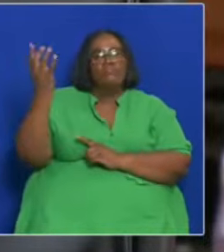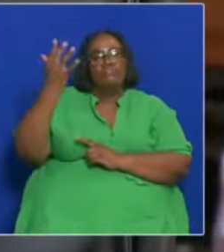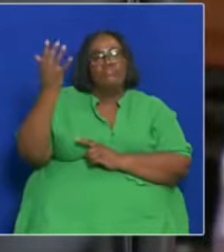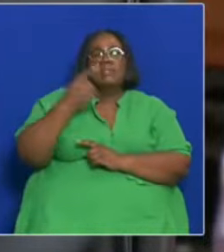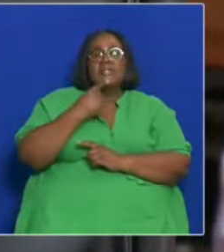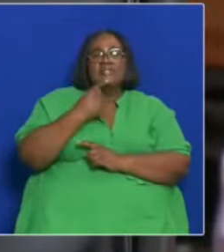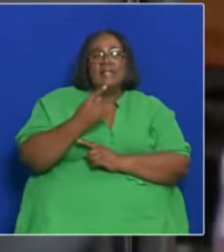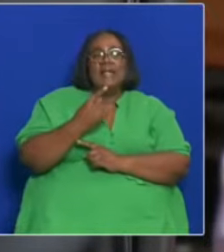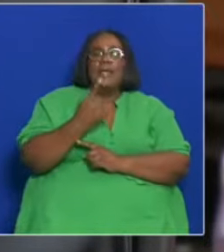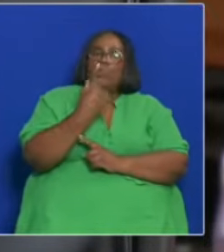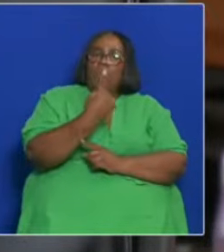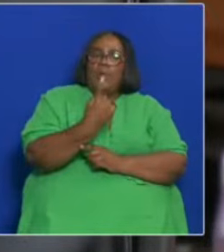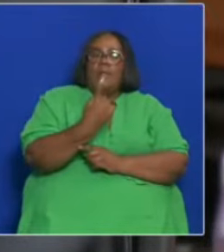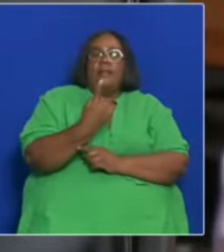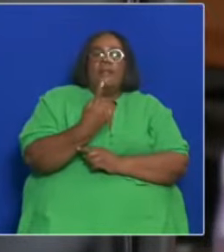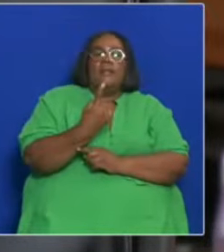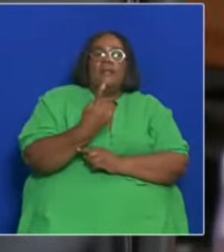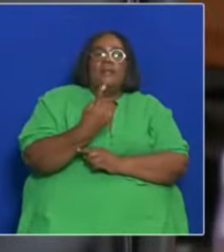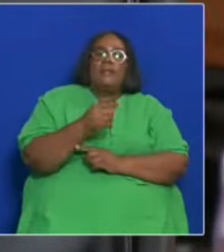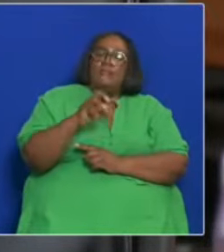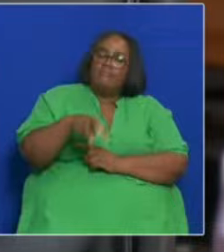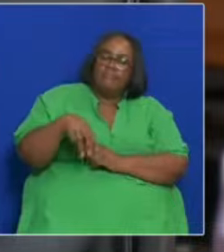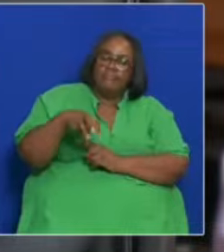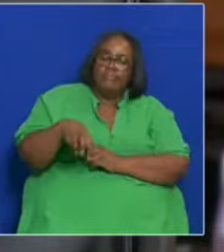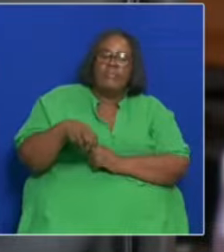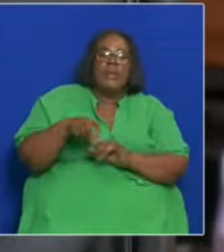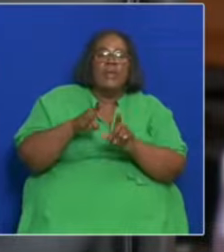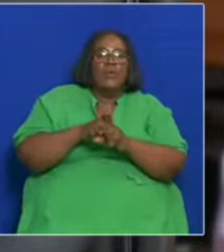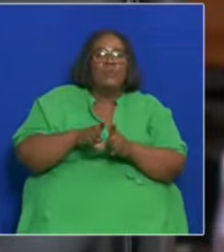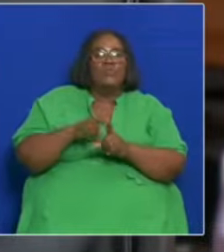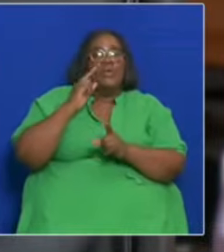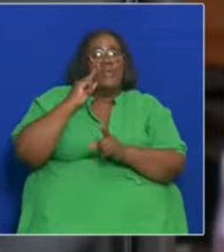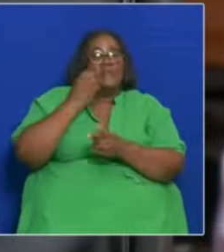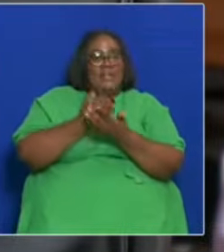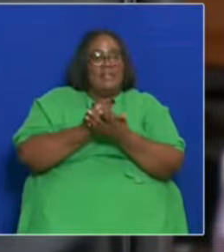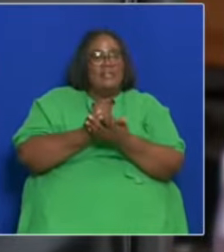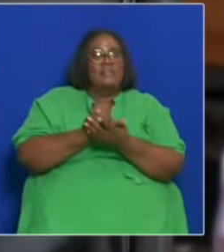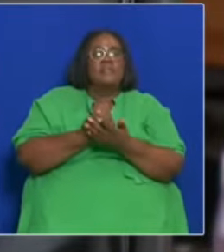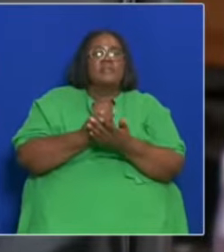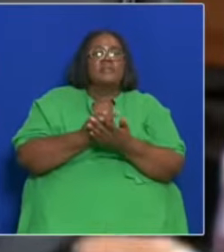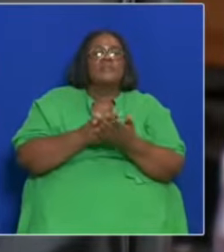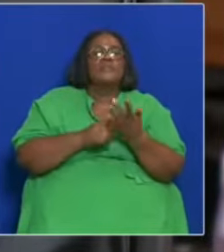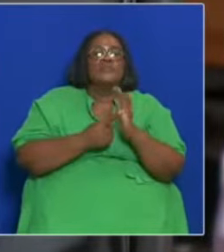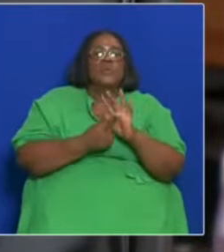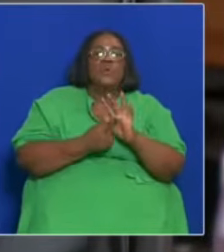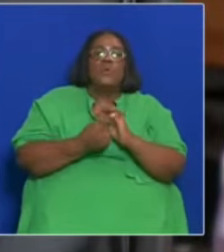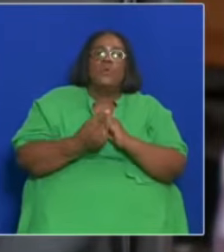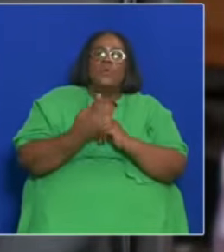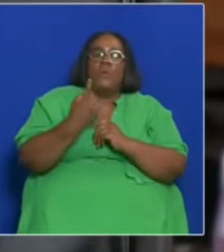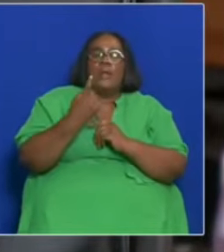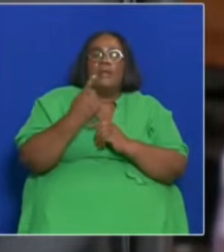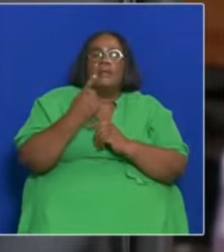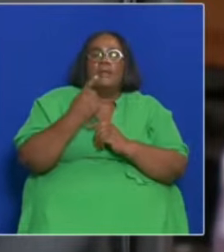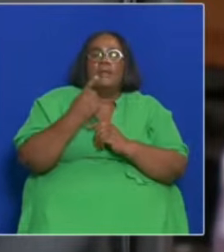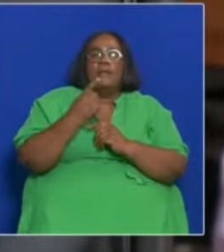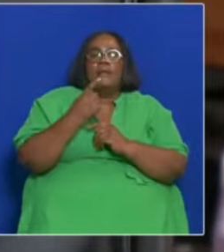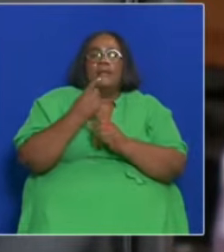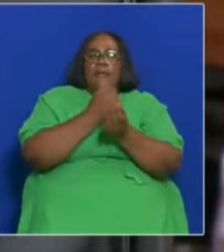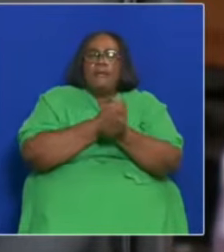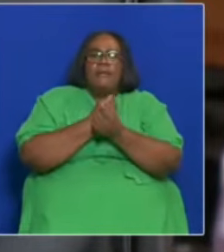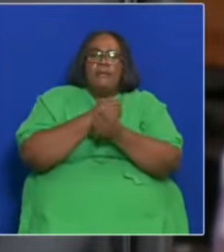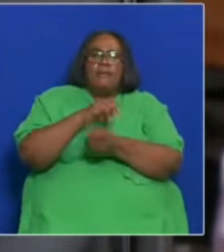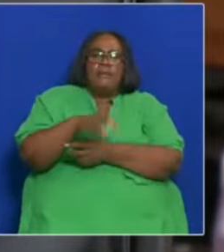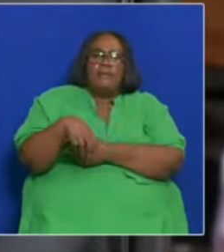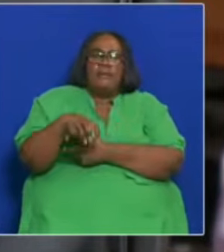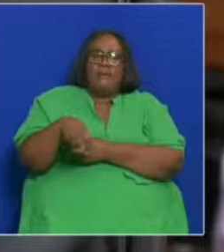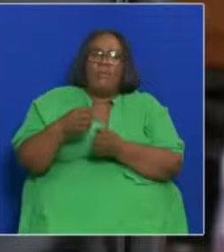And even what's on evidence was it's a forklift, and it cost around about, I think it was about 200 and something